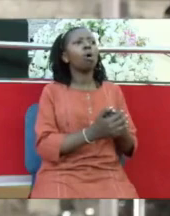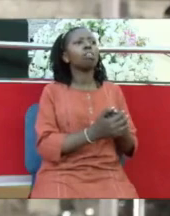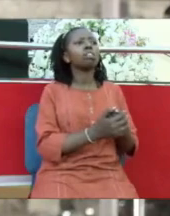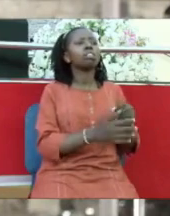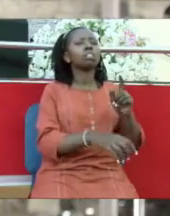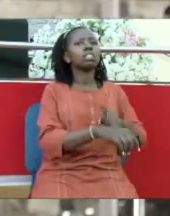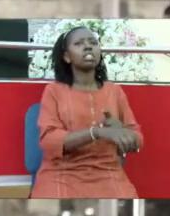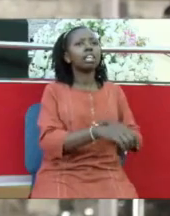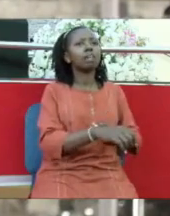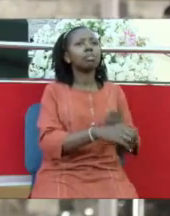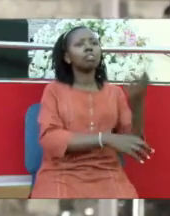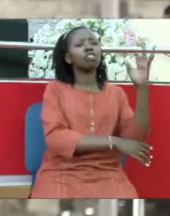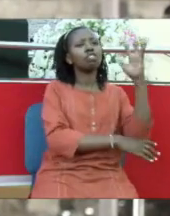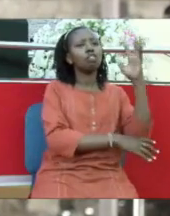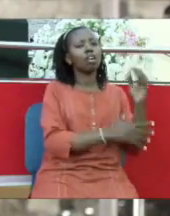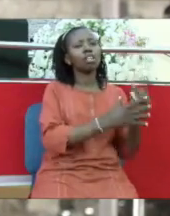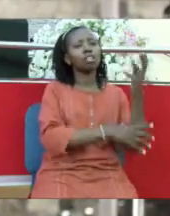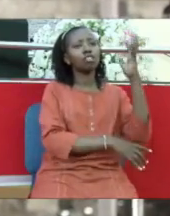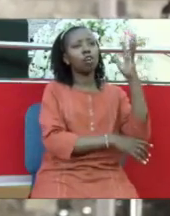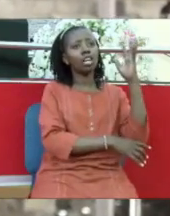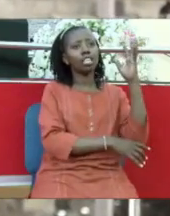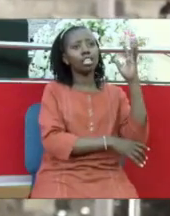if they stayed in Karura Forest praying,